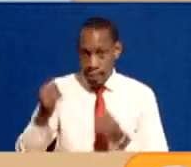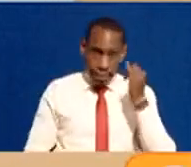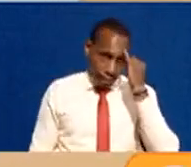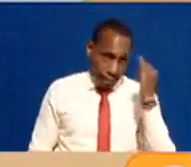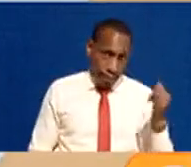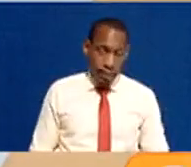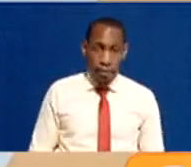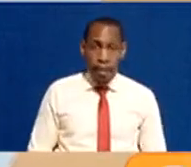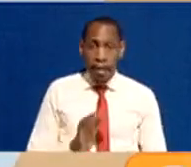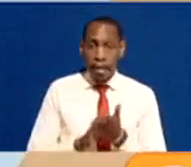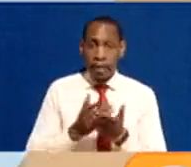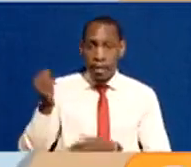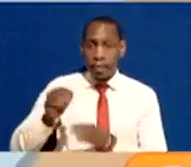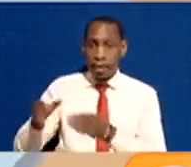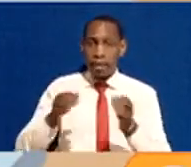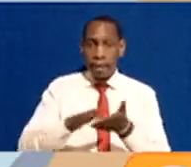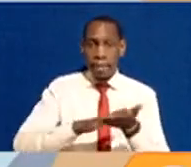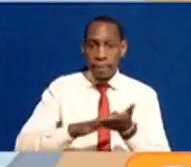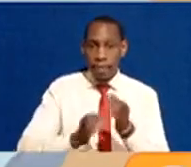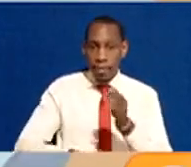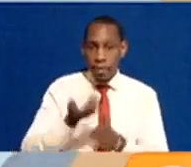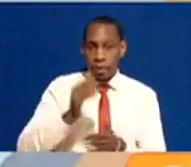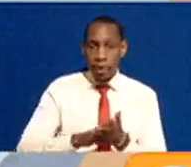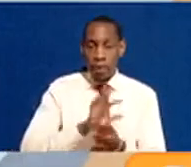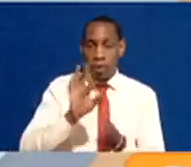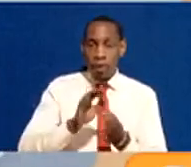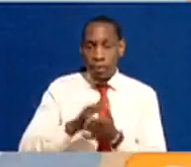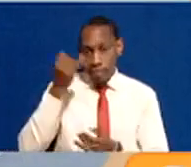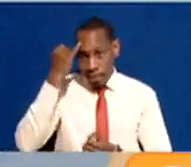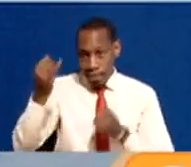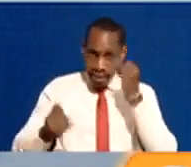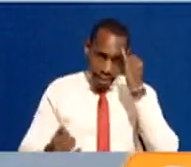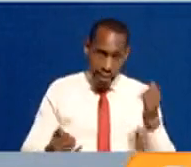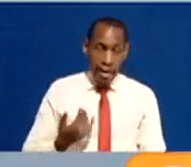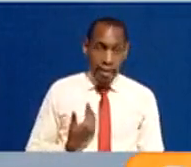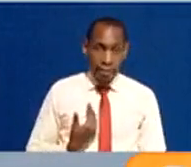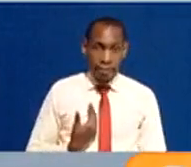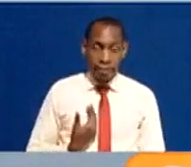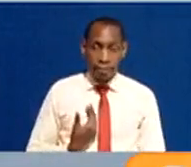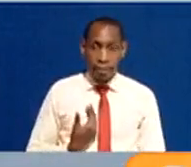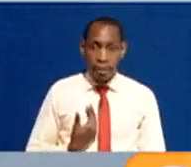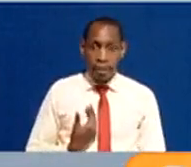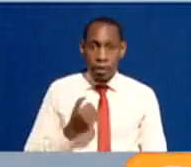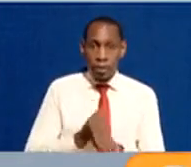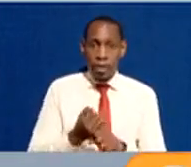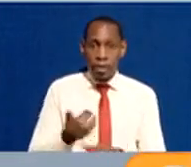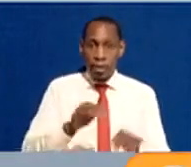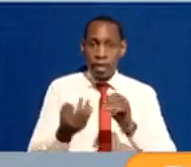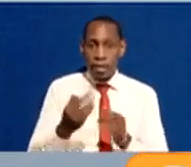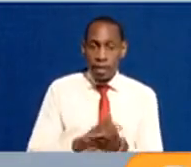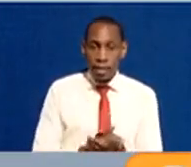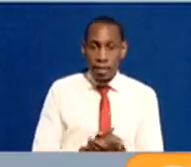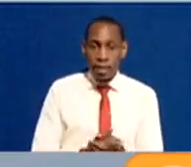None of our parties are founded in any particular coherent ideology. We flowed through elections using